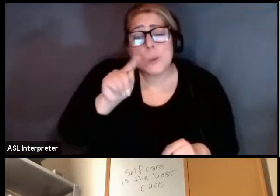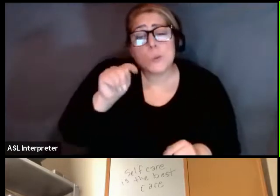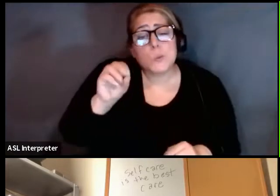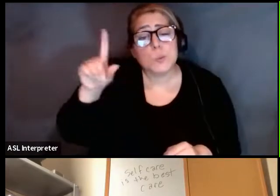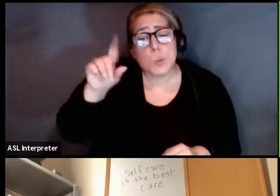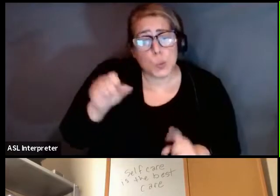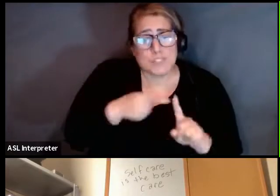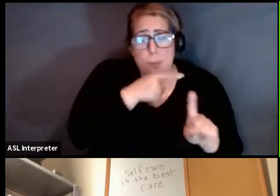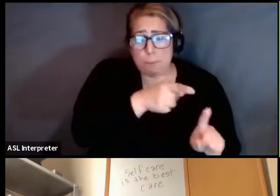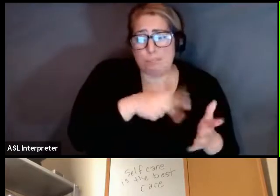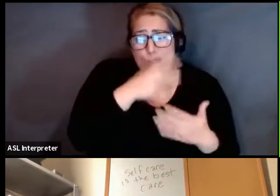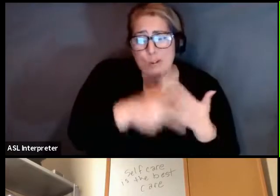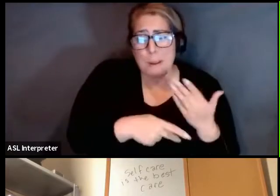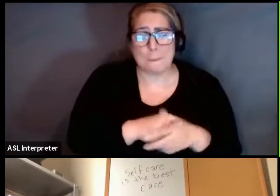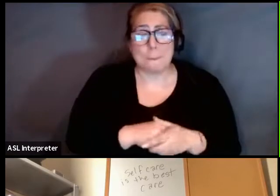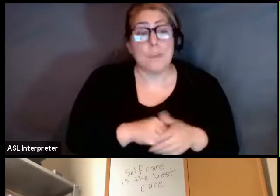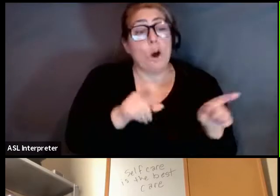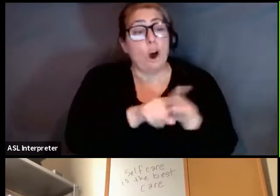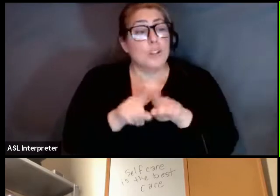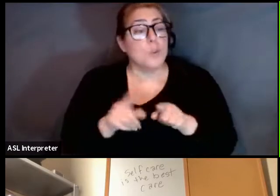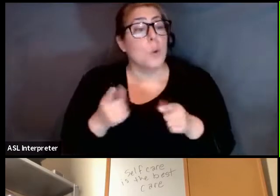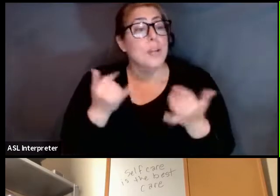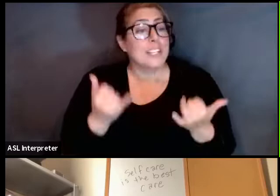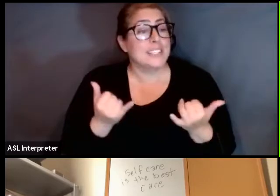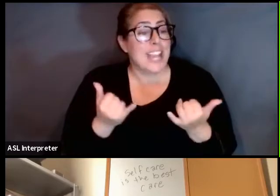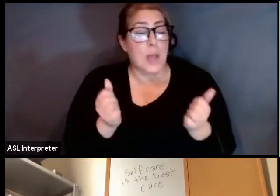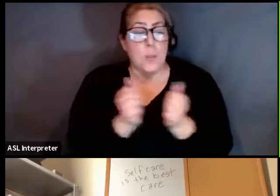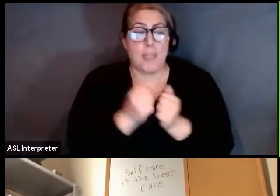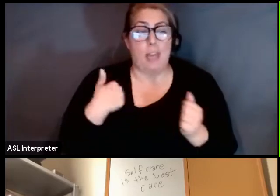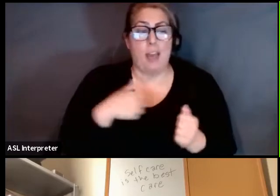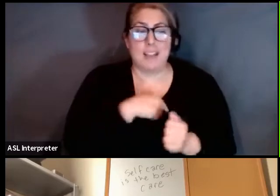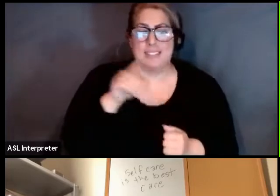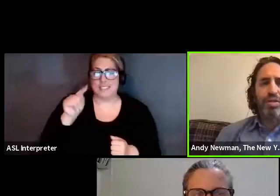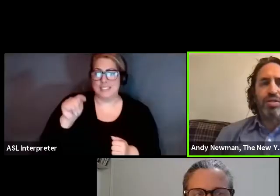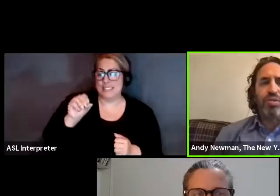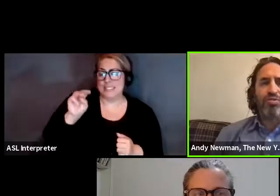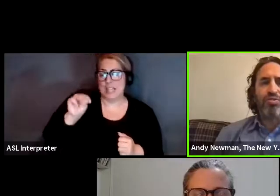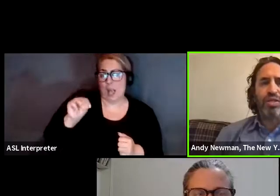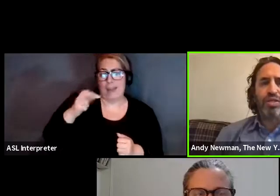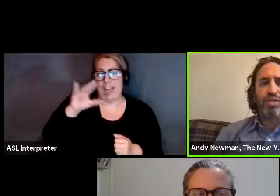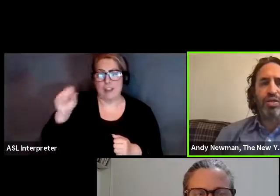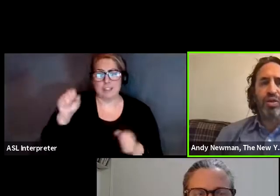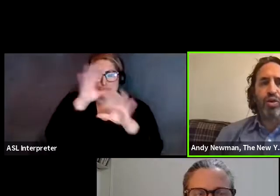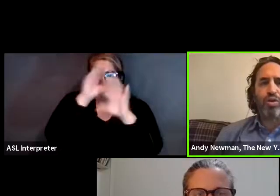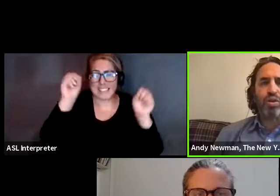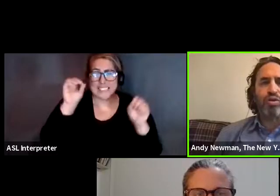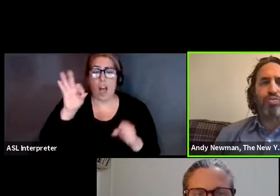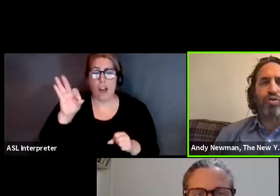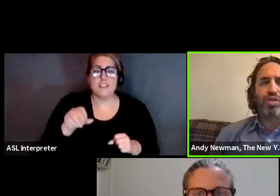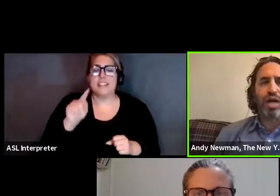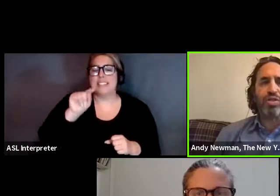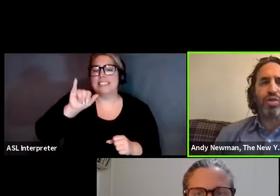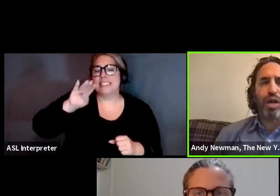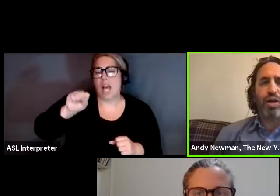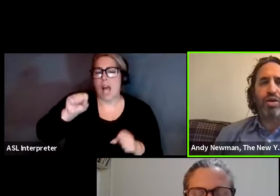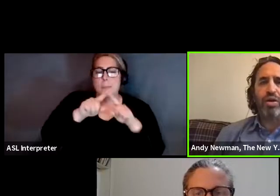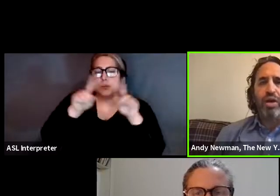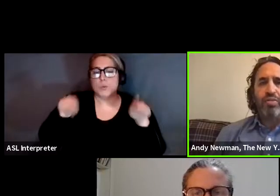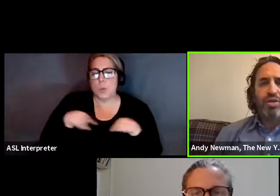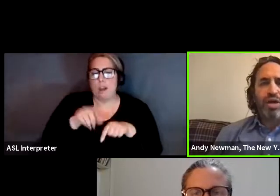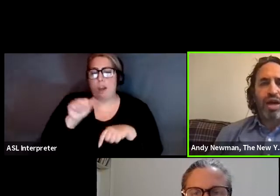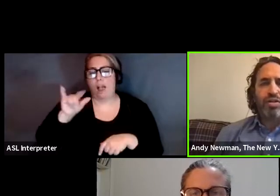Also with us is Tom Harris, president of the Times Square Alliance, which is a business improvement district that works to promote Times